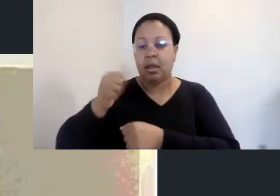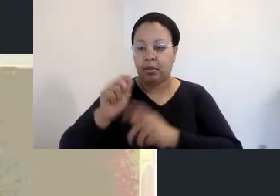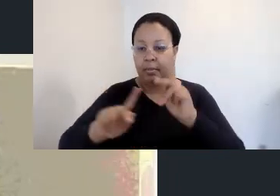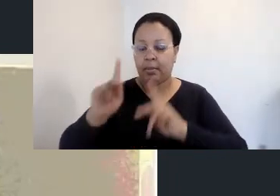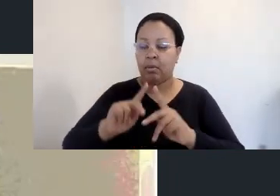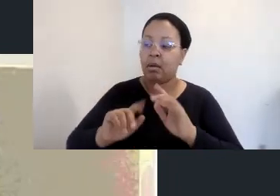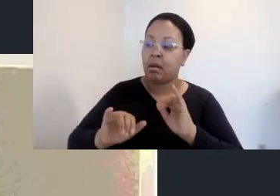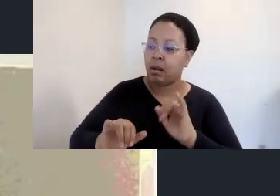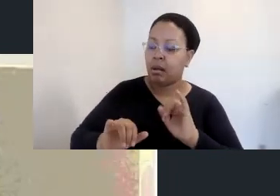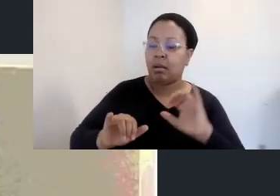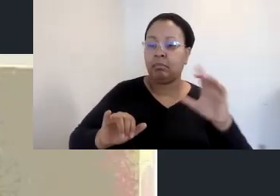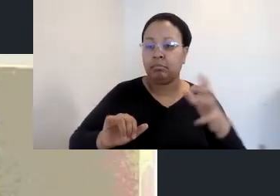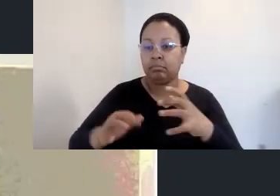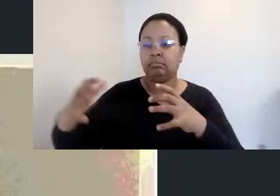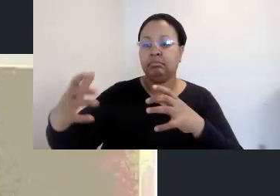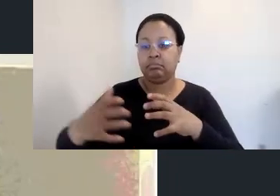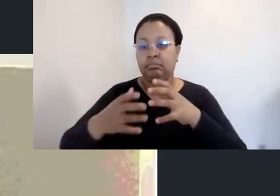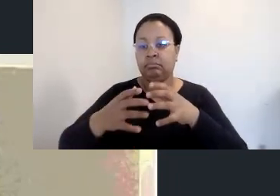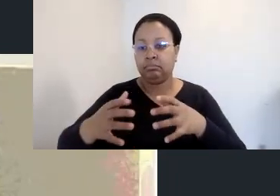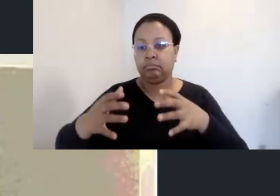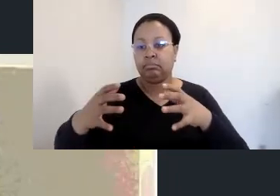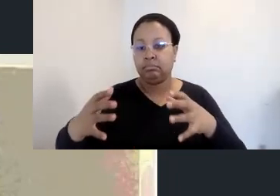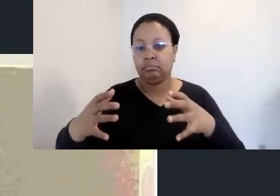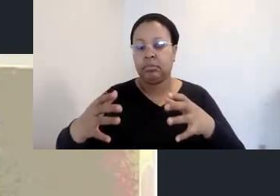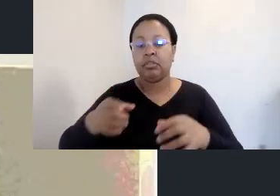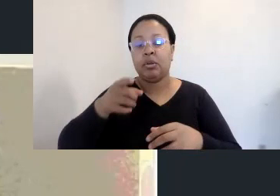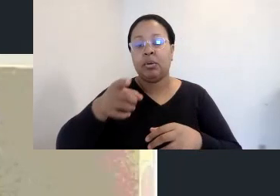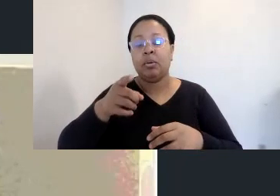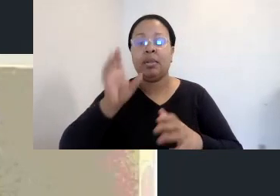Bradley Lomax, who is the gentleman who is pictured